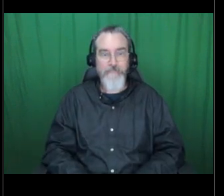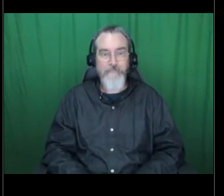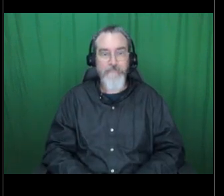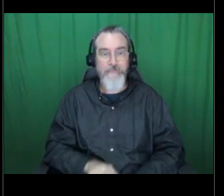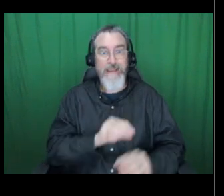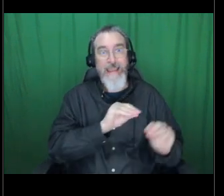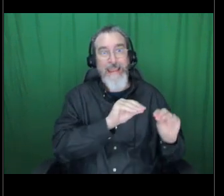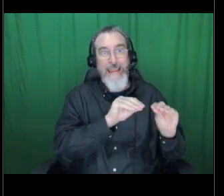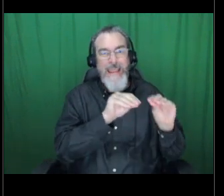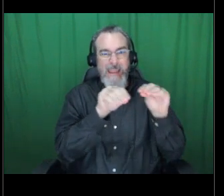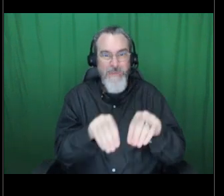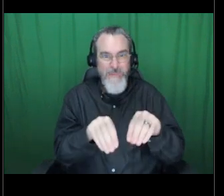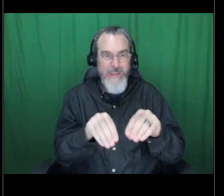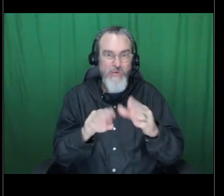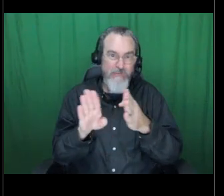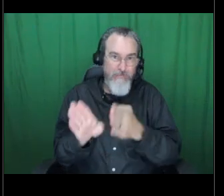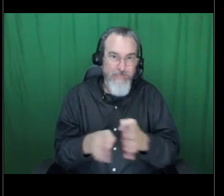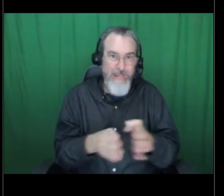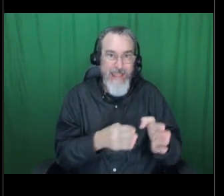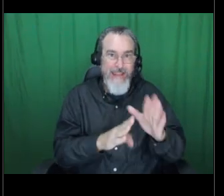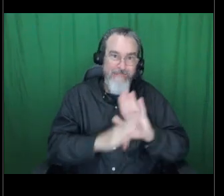implementation plan development,